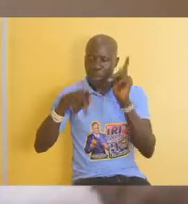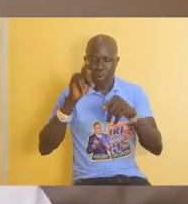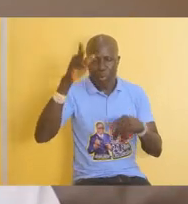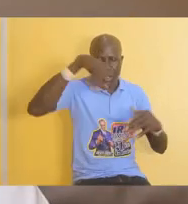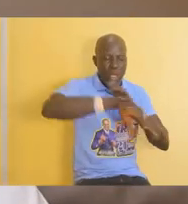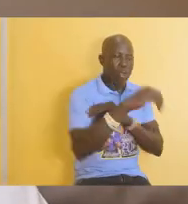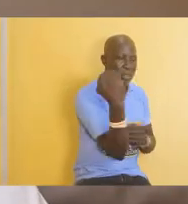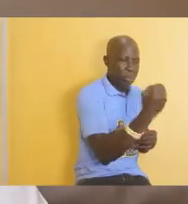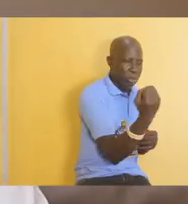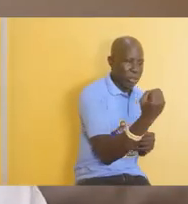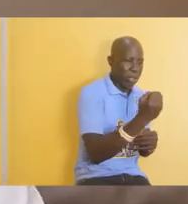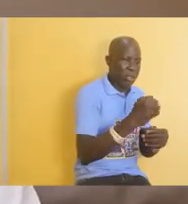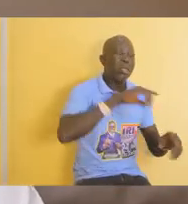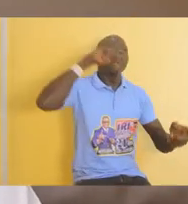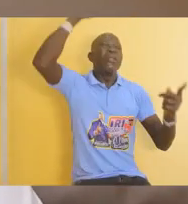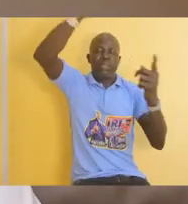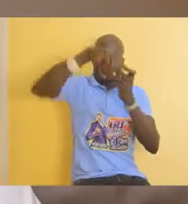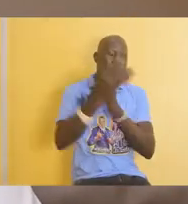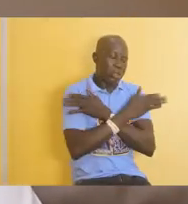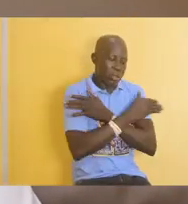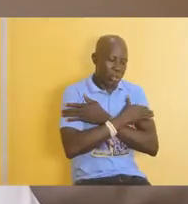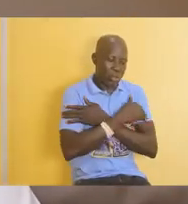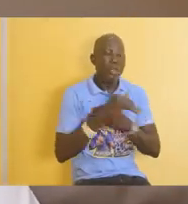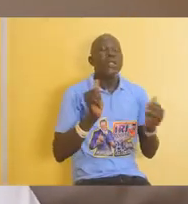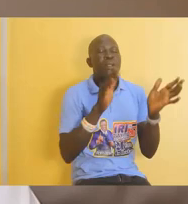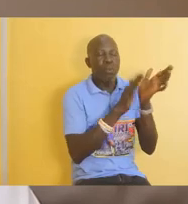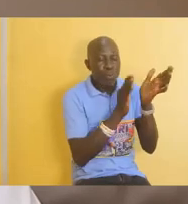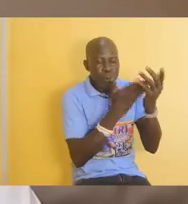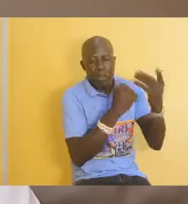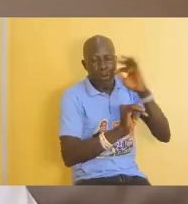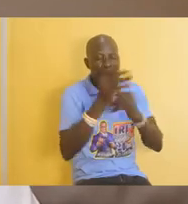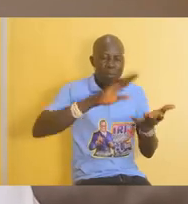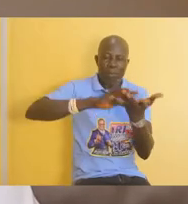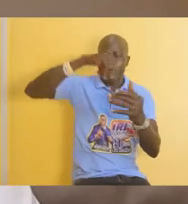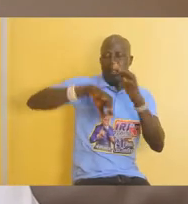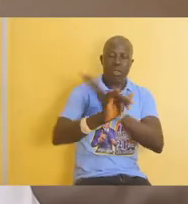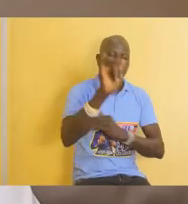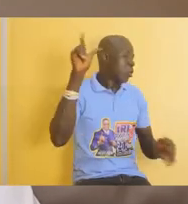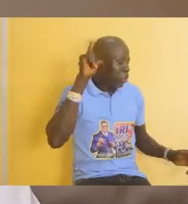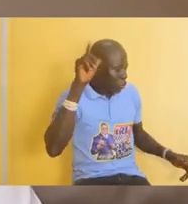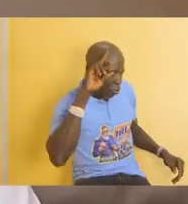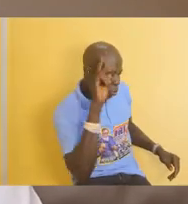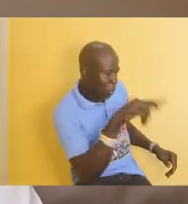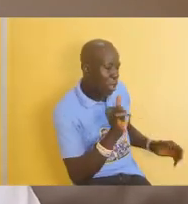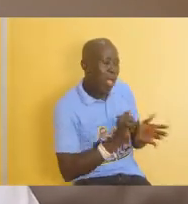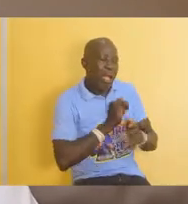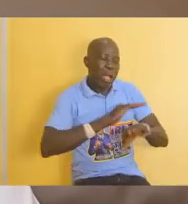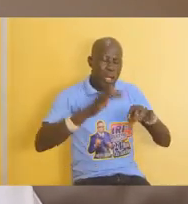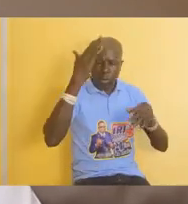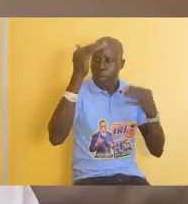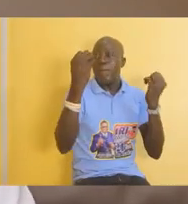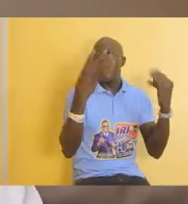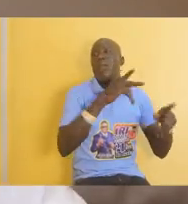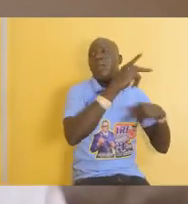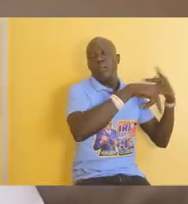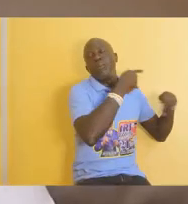were there Saturday. On Saturday. My Sunday on Sunday. When you alone alone, the glorify God. Listen to me, sir. I'm my young one. Follow